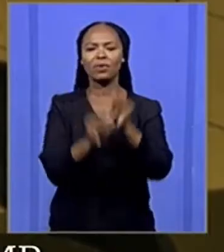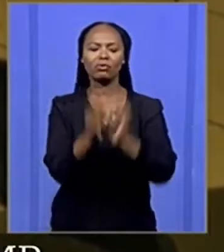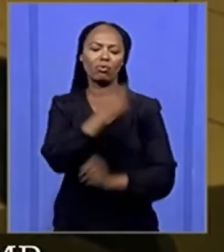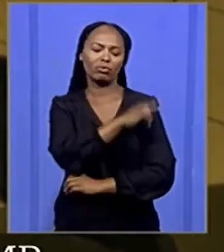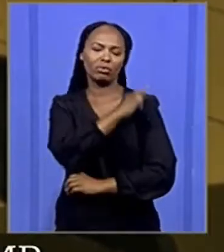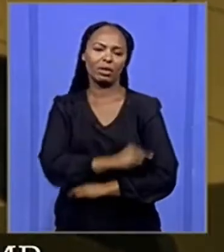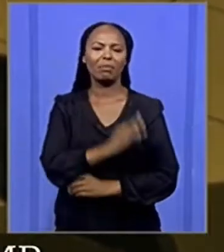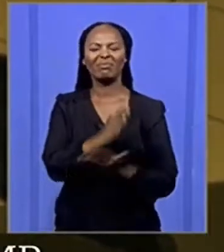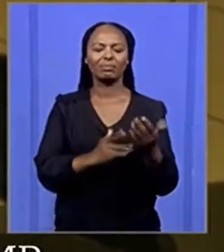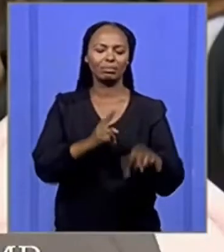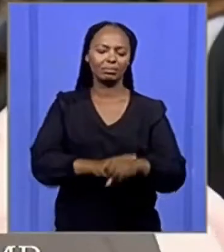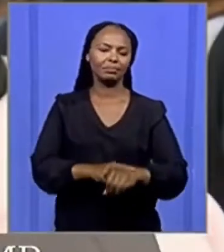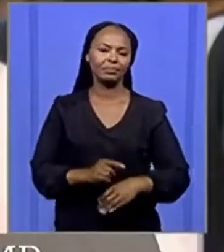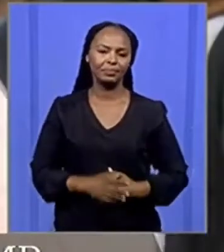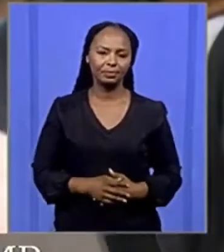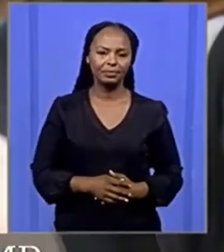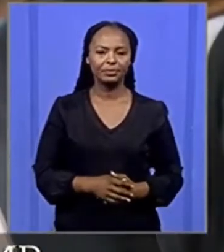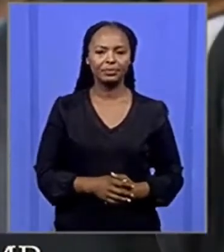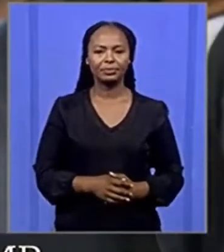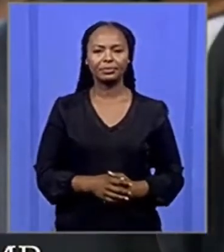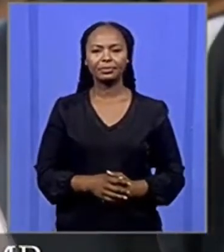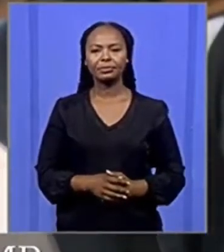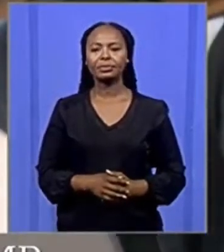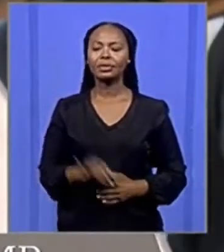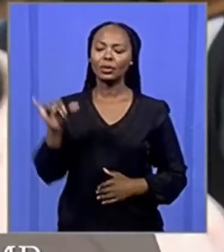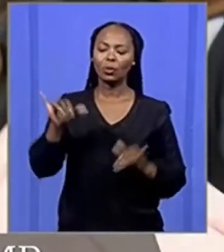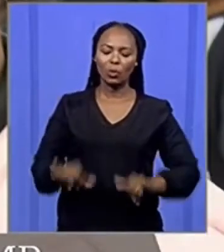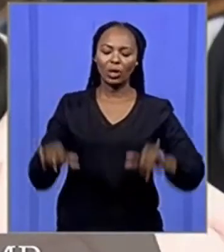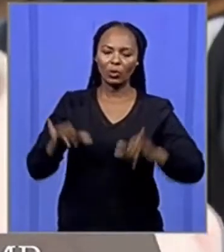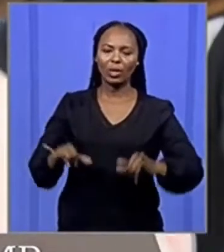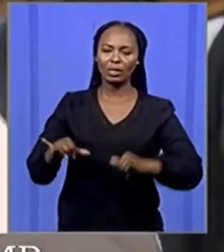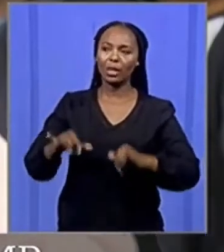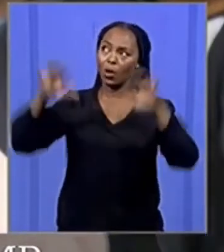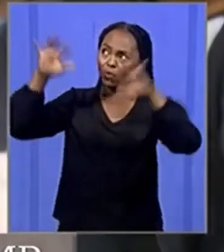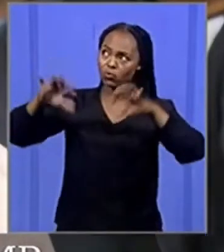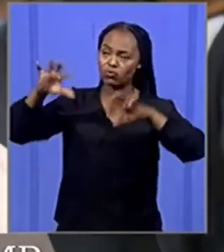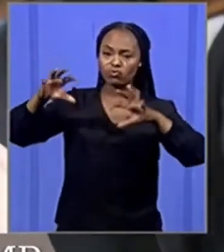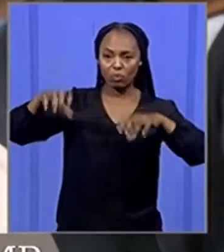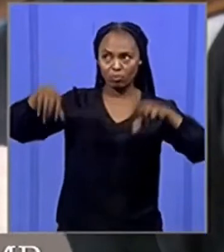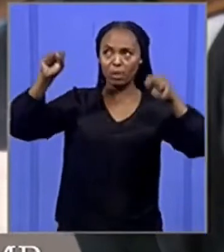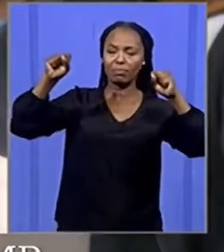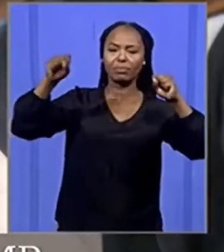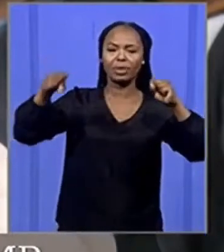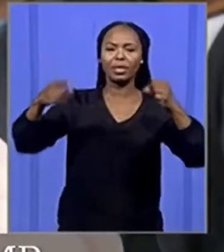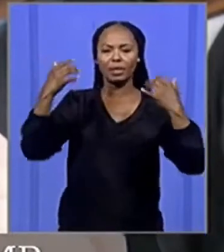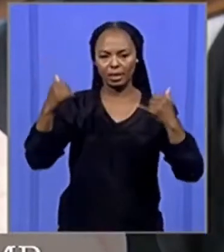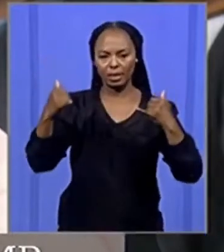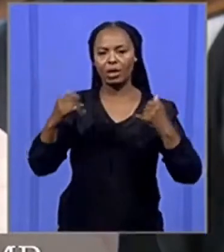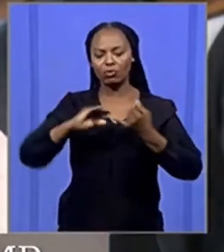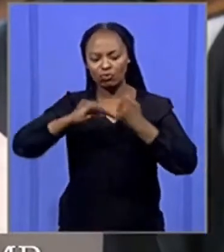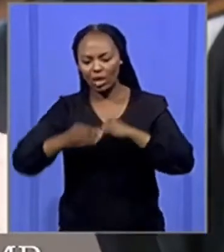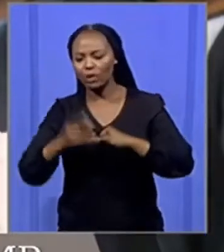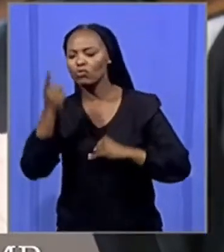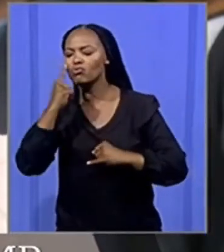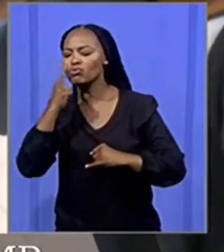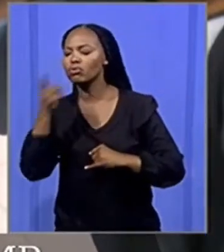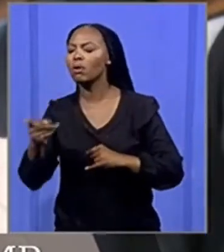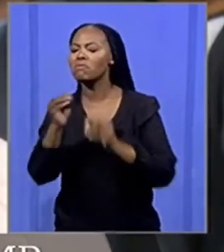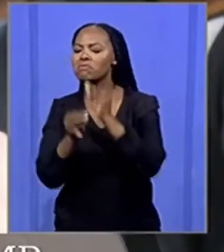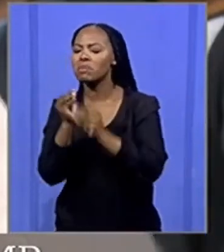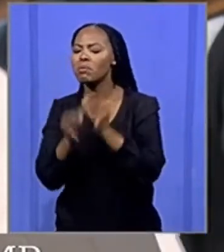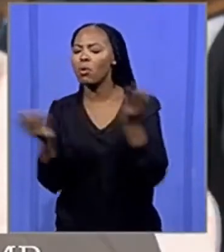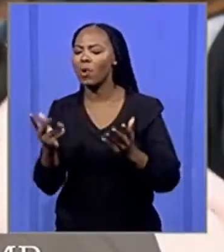nakwana. We are waiting for the rain to stop so that we can put some emergencies in terms of closing where there are leakages. As much as